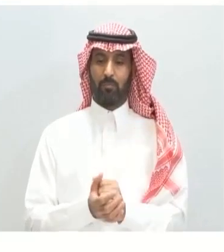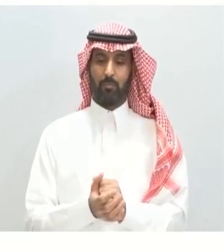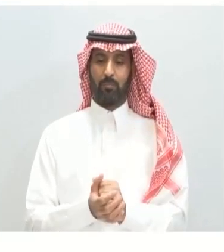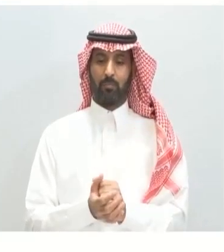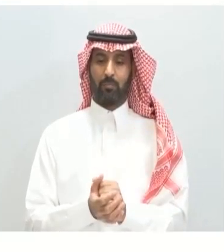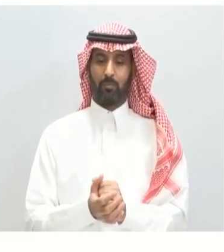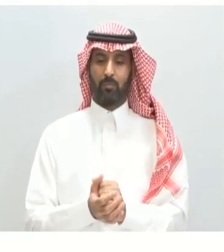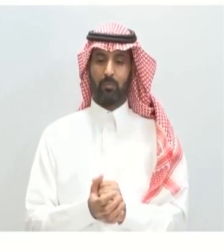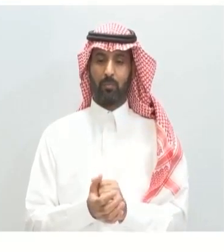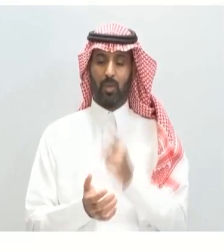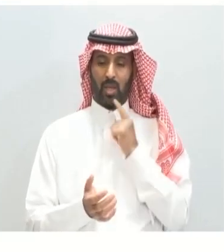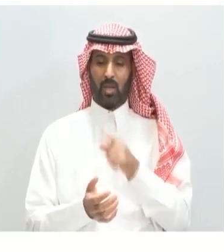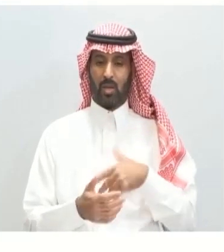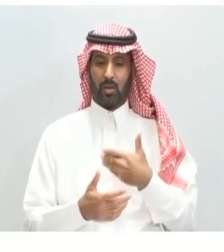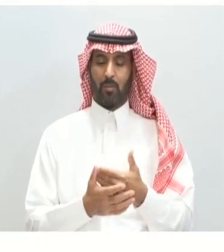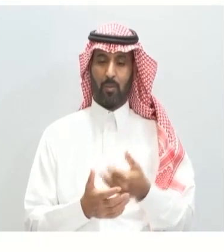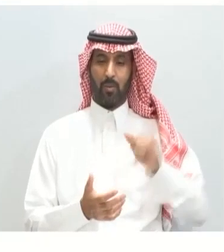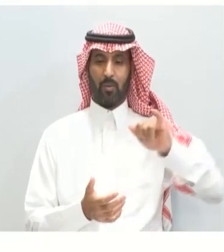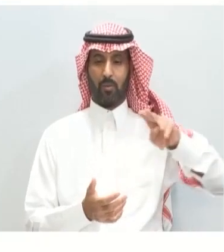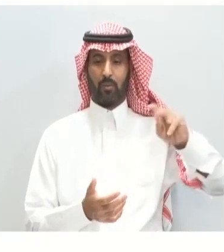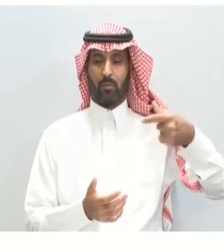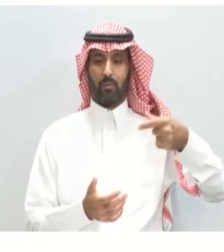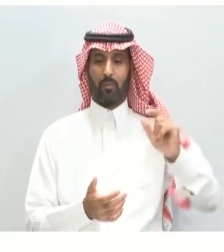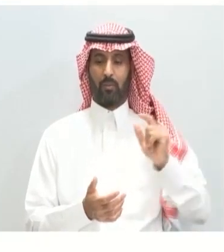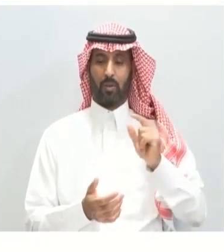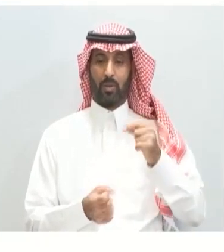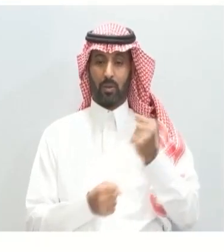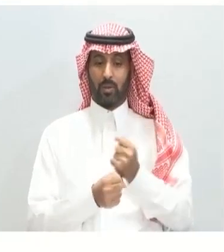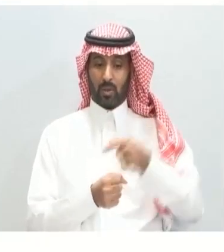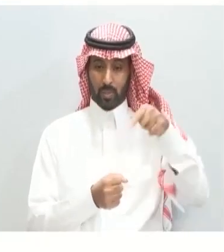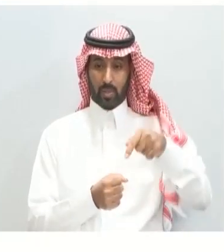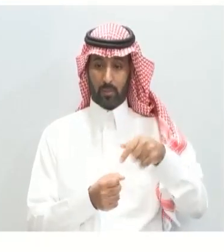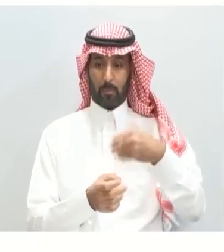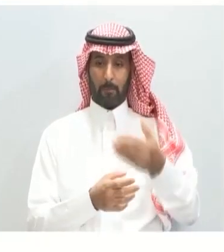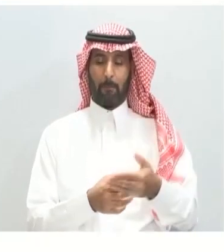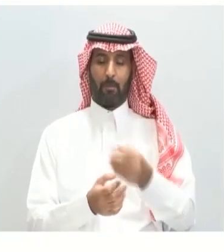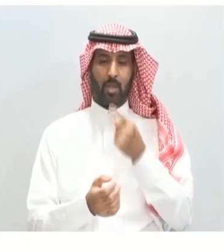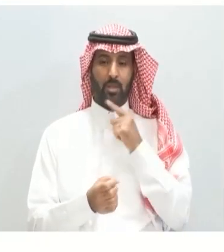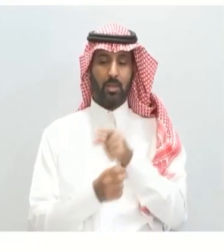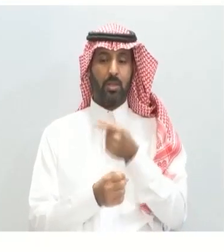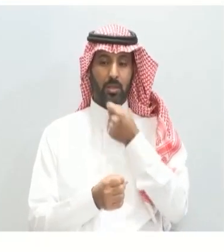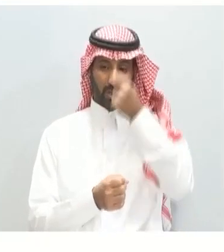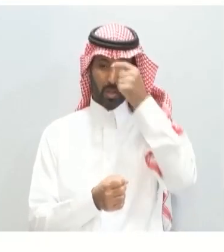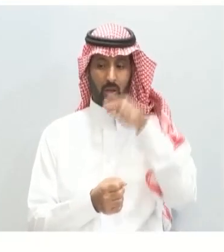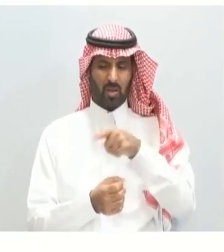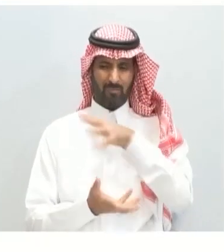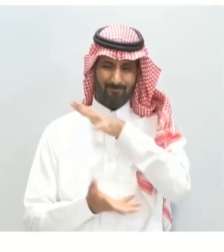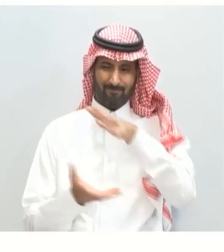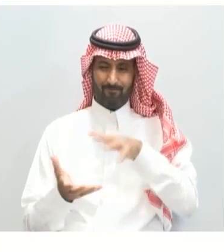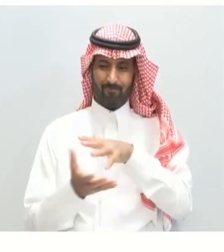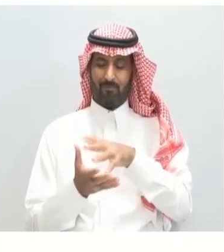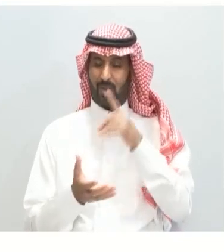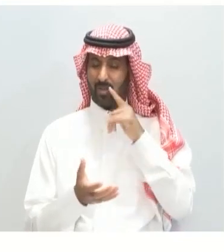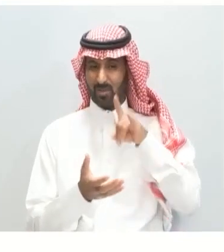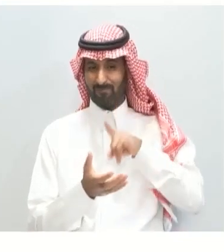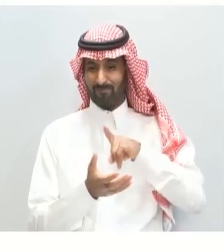was disappointing, ing. So we used here the present participle, because there were problems with my